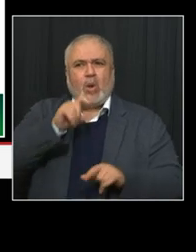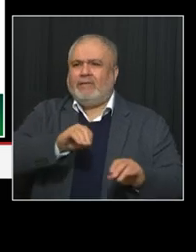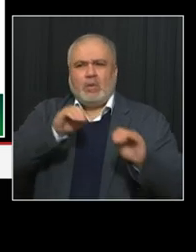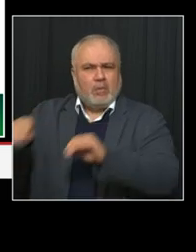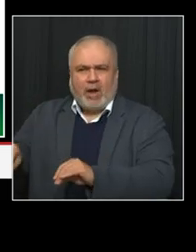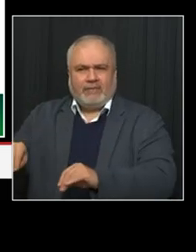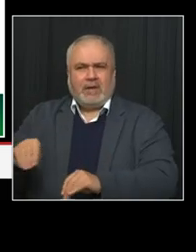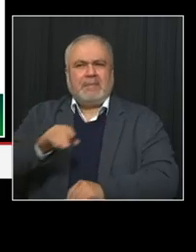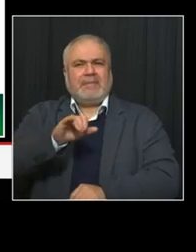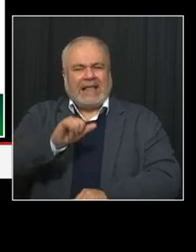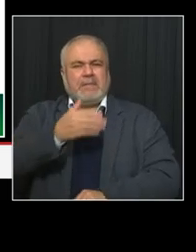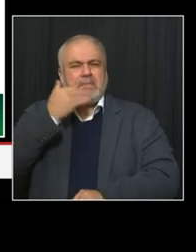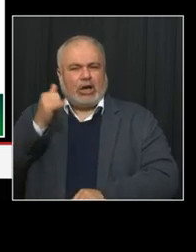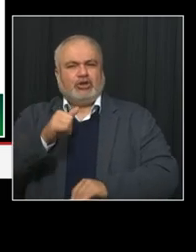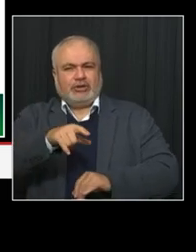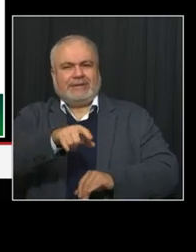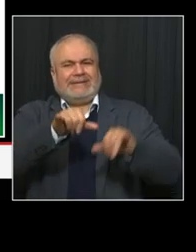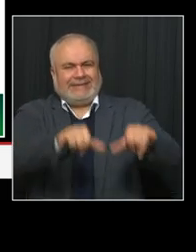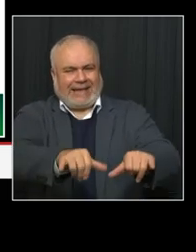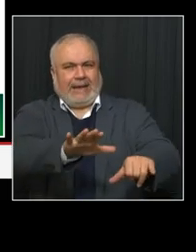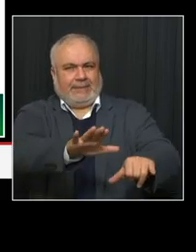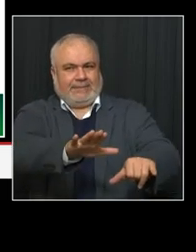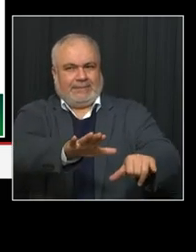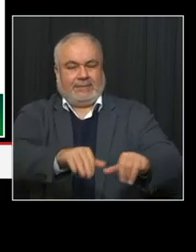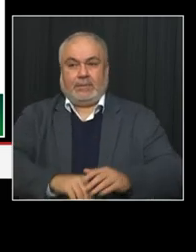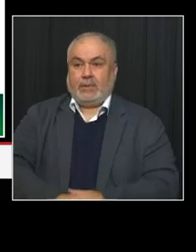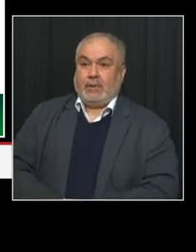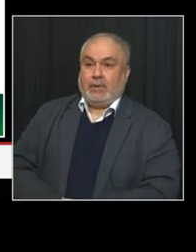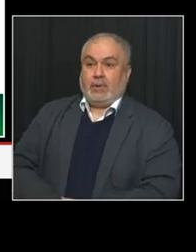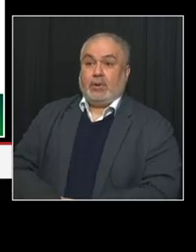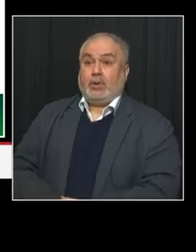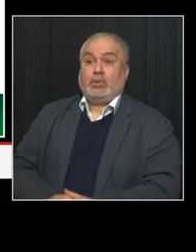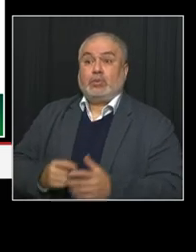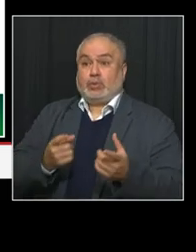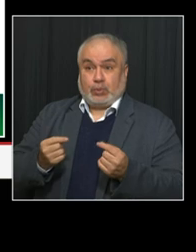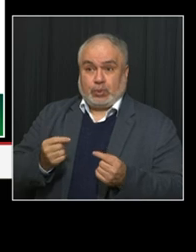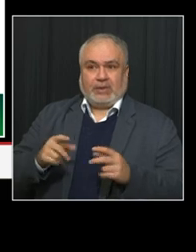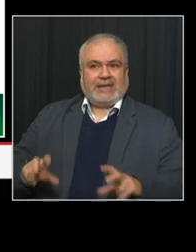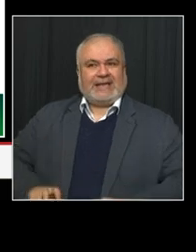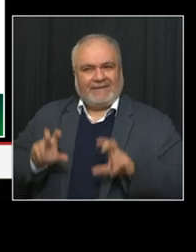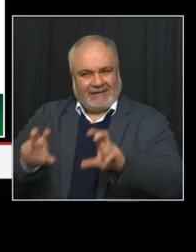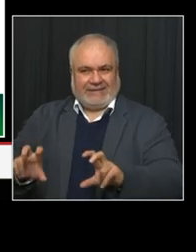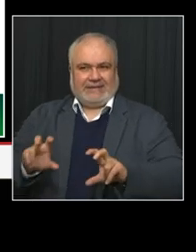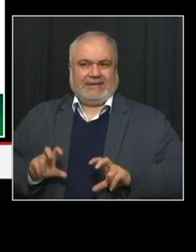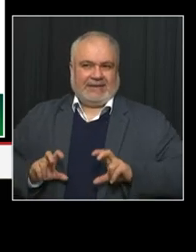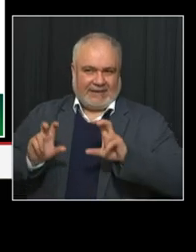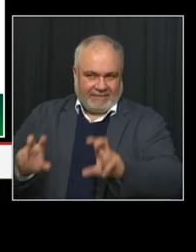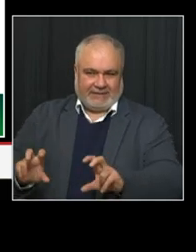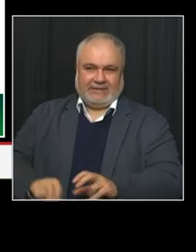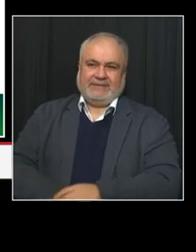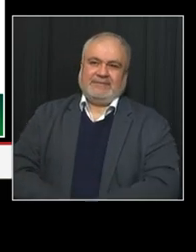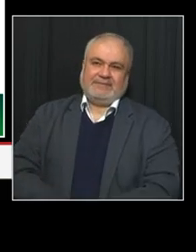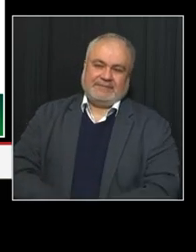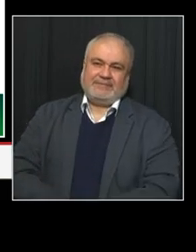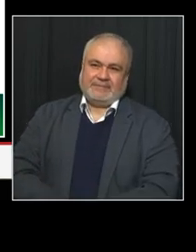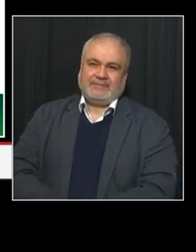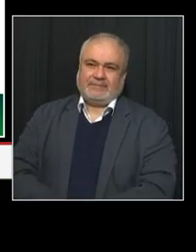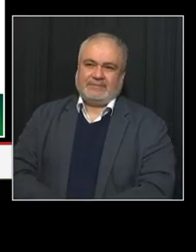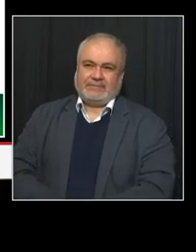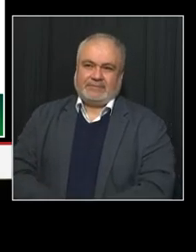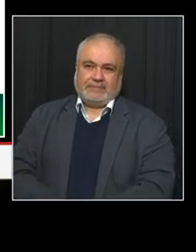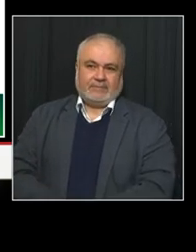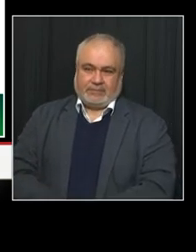housing. And so we have to keep making investments in that. It's also important that you're